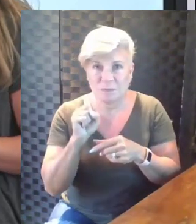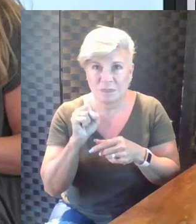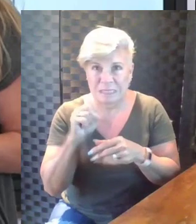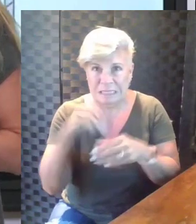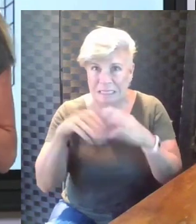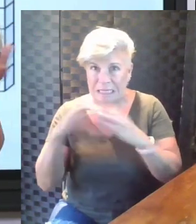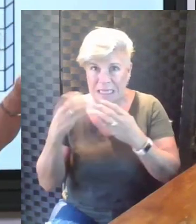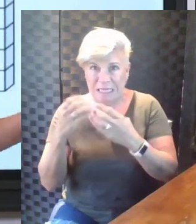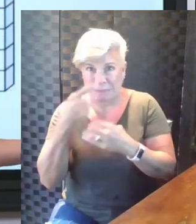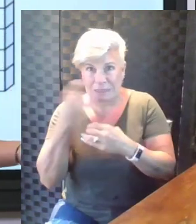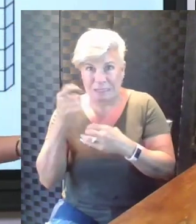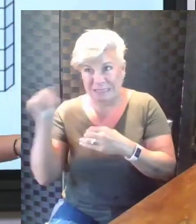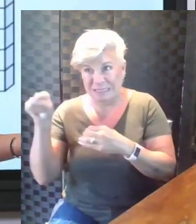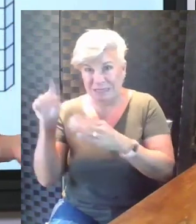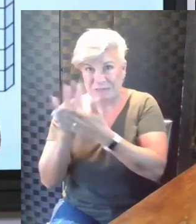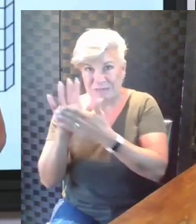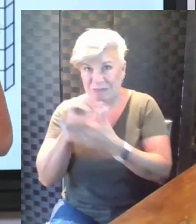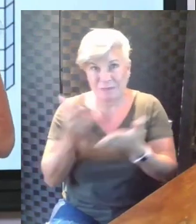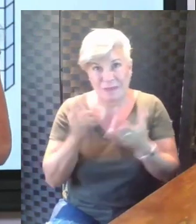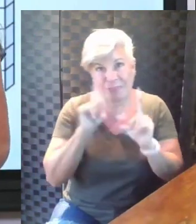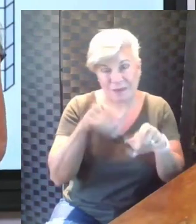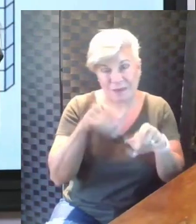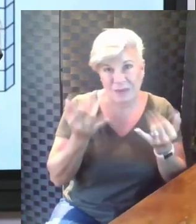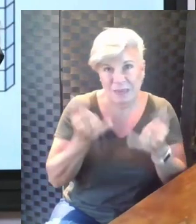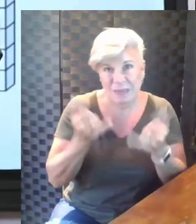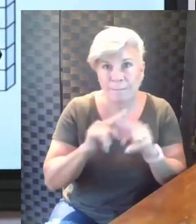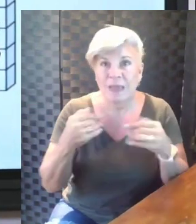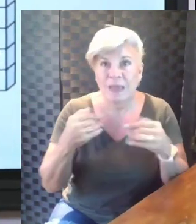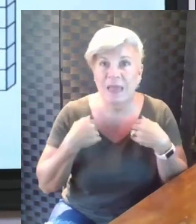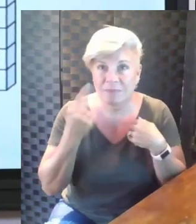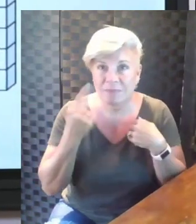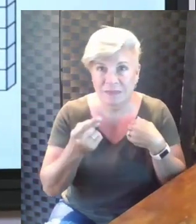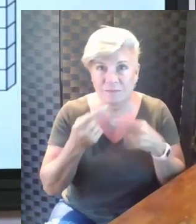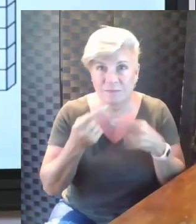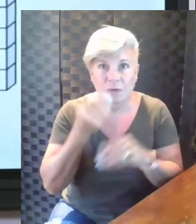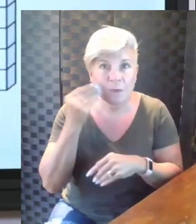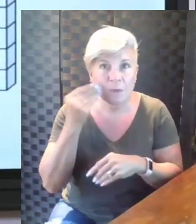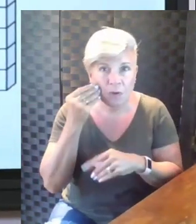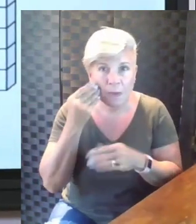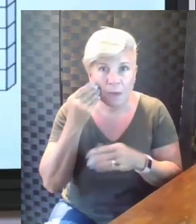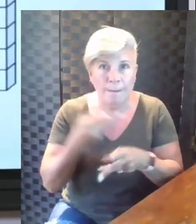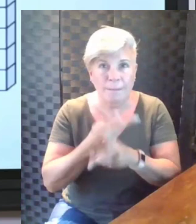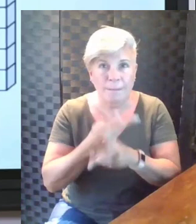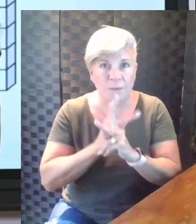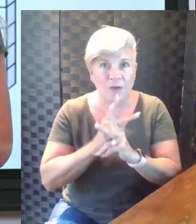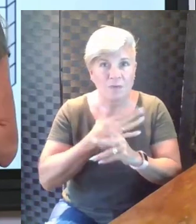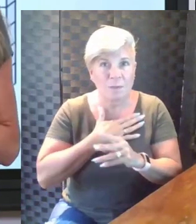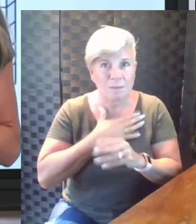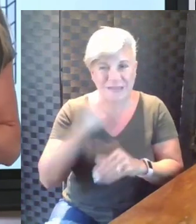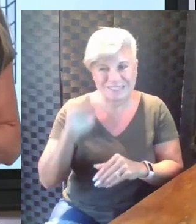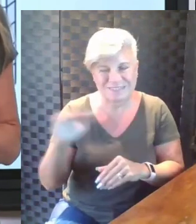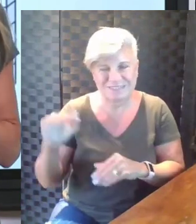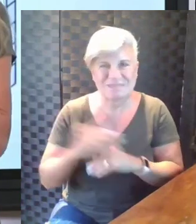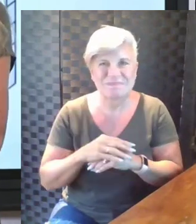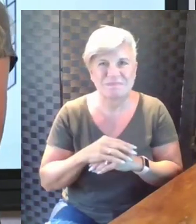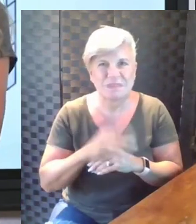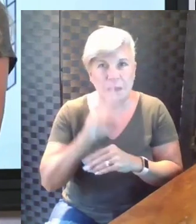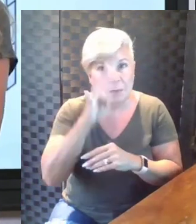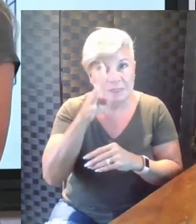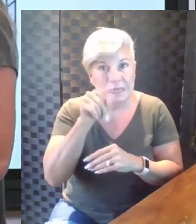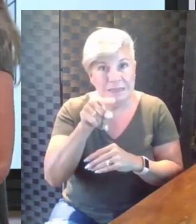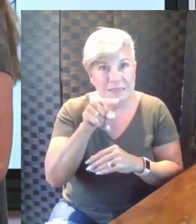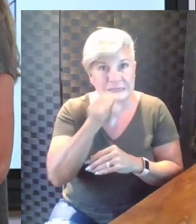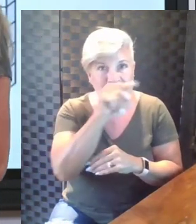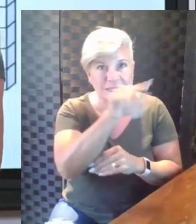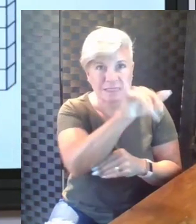in class because I'm not in my classroom. But I do have these from home that I borrowed from my children. So we're going to pretend that this block